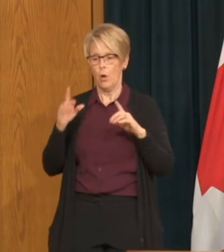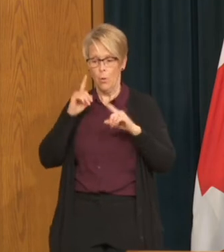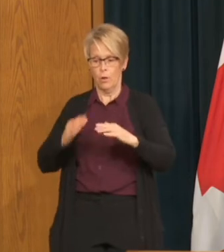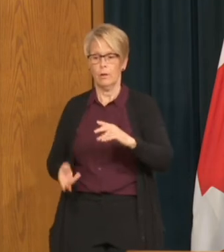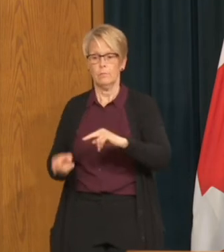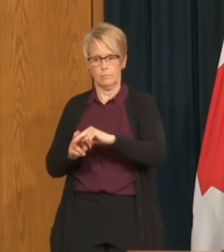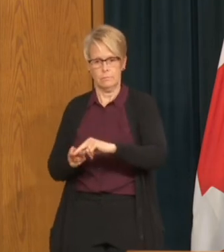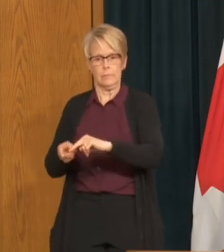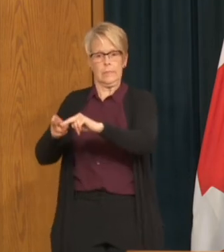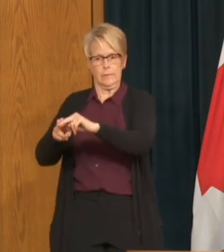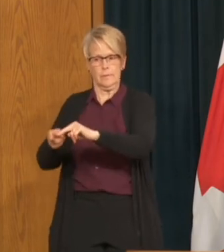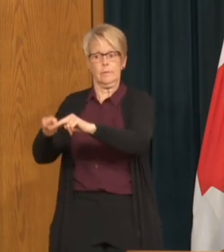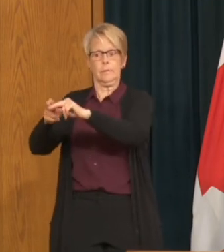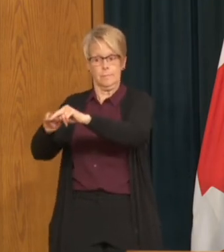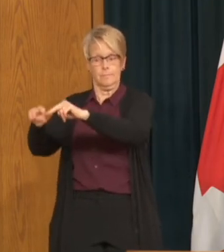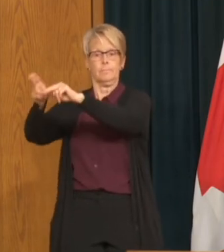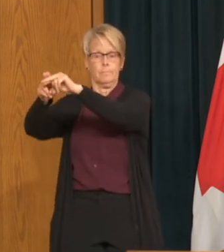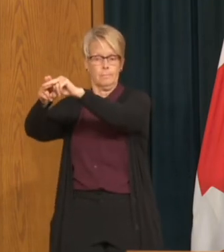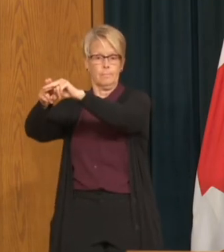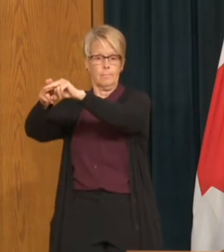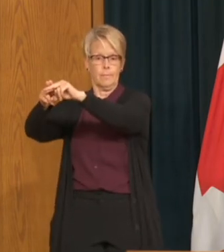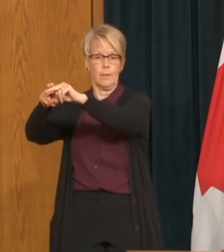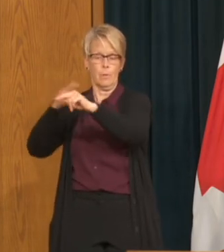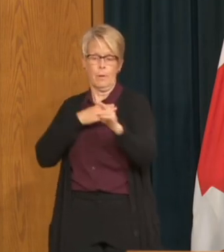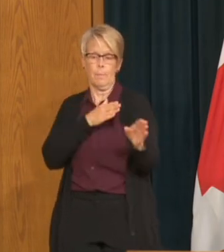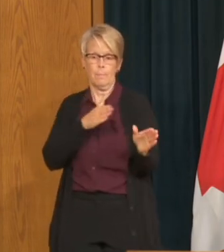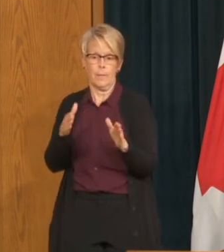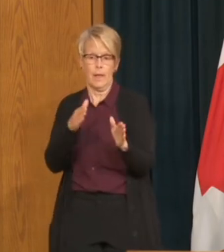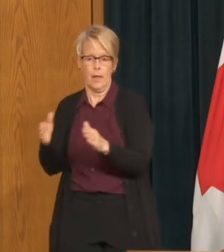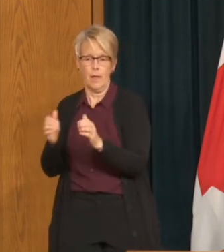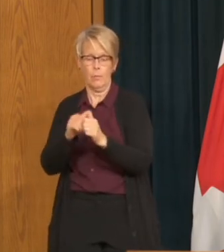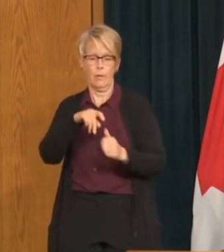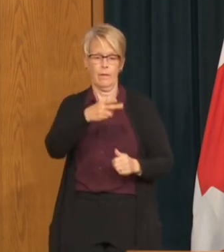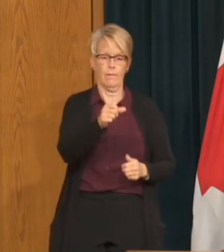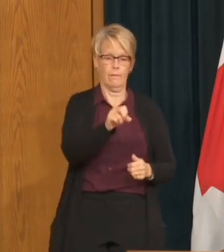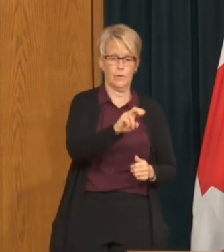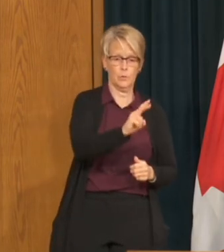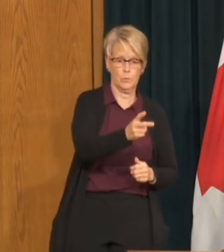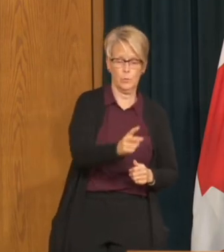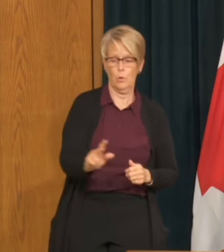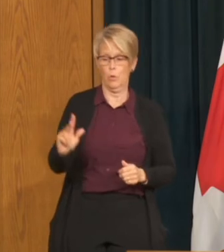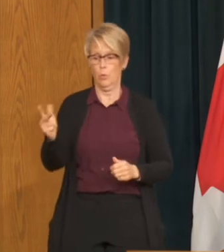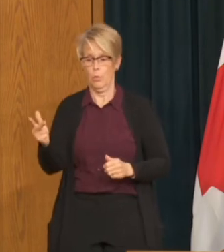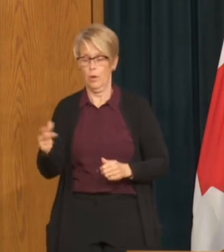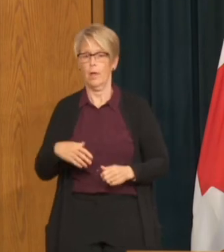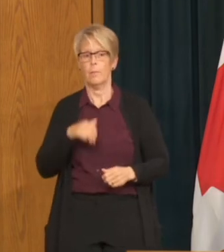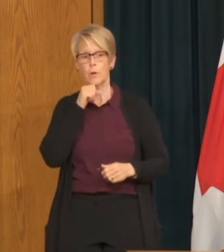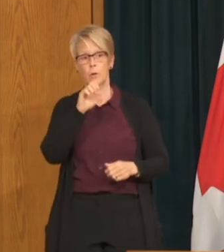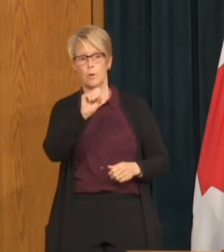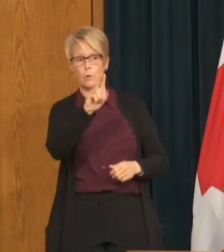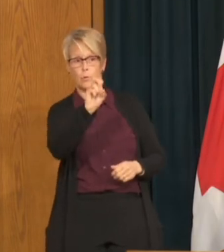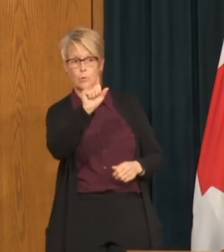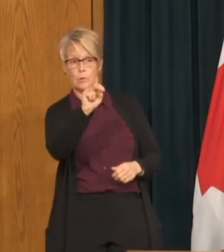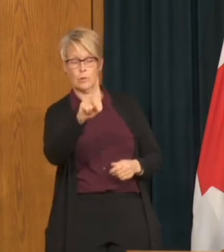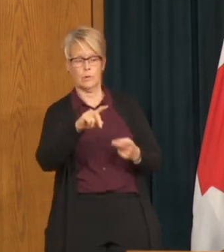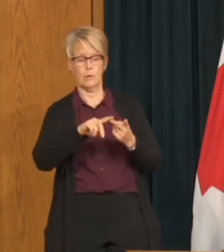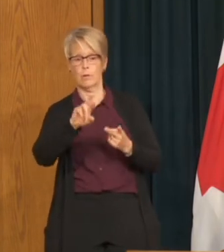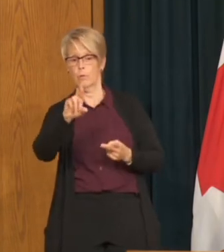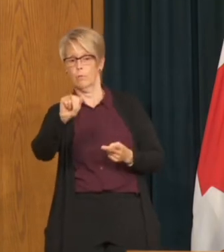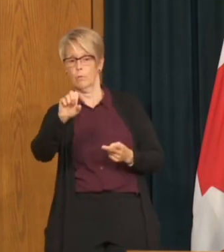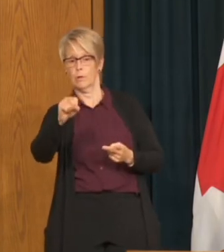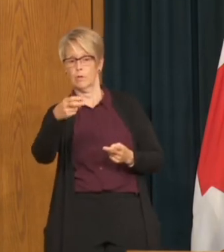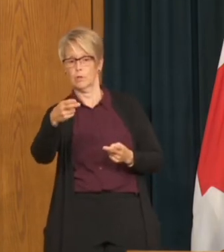as we plan to do with respect to phase 2 and phase 3. I don't know, Susan or Rashad, did you have anything to